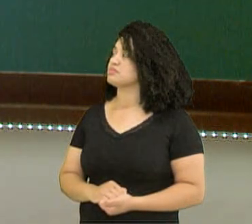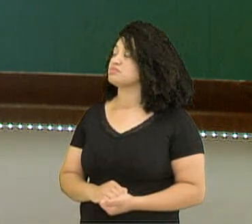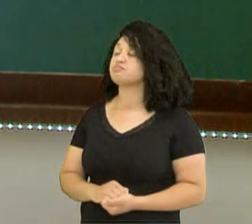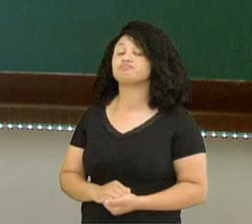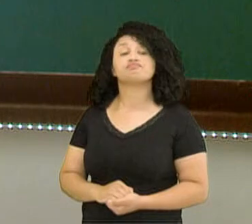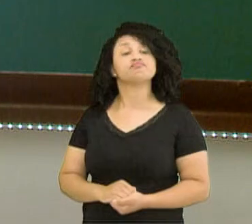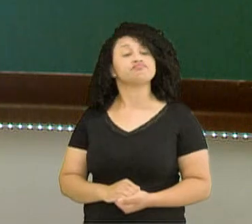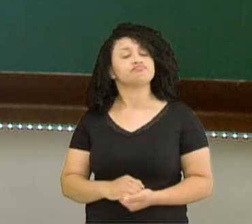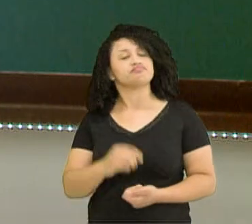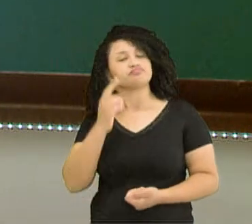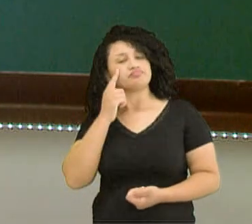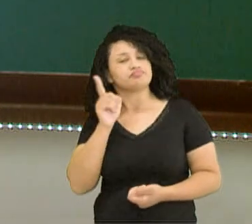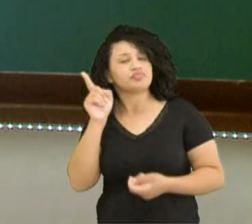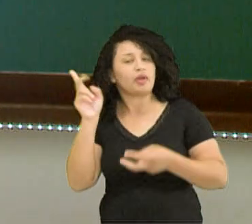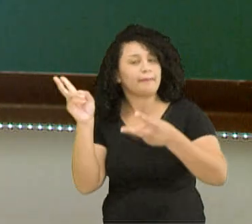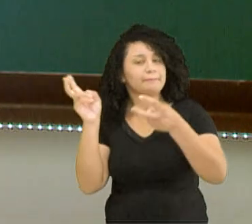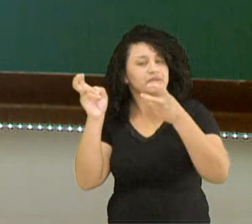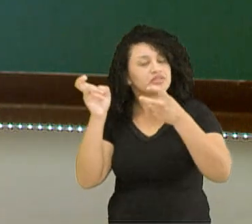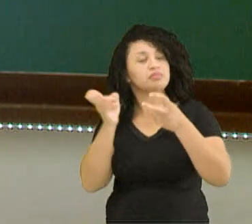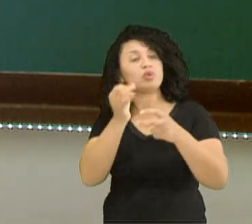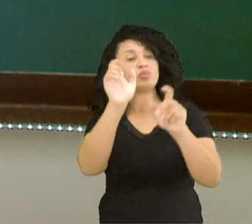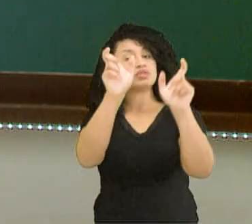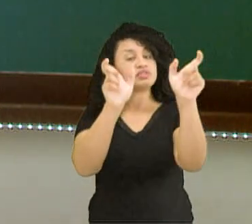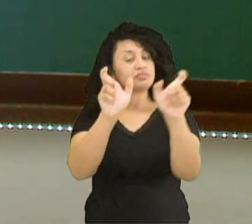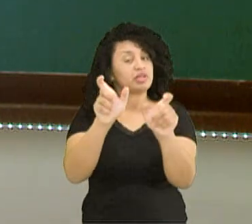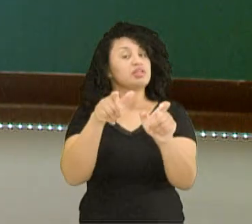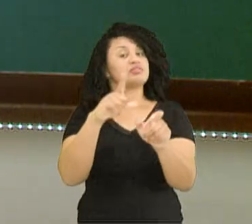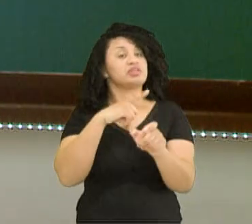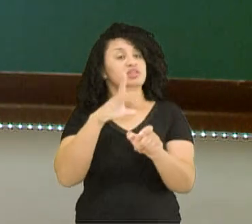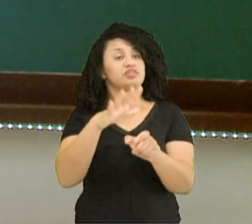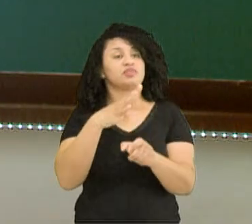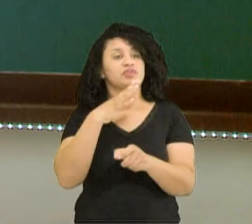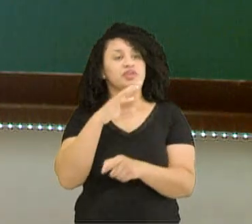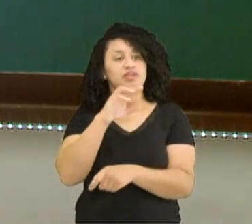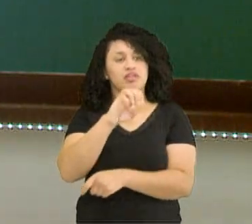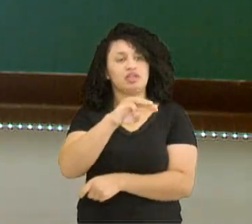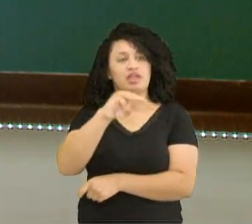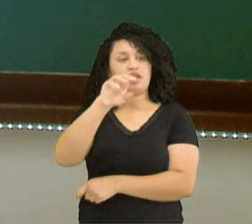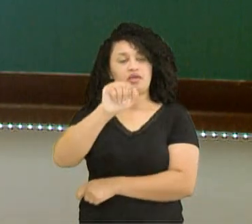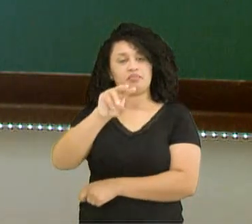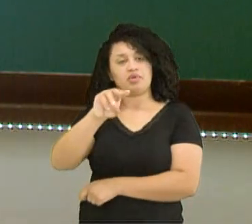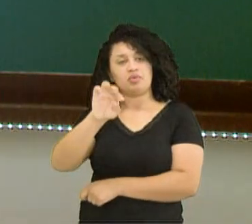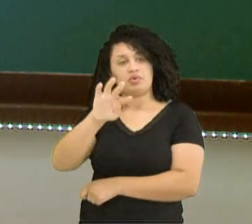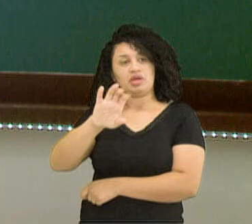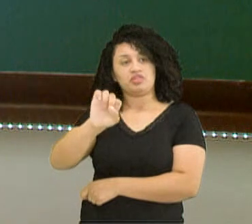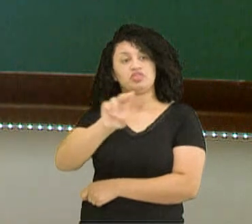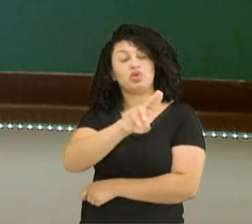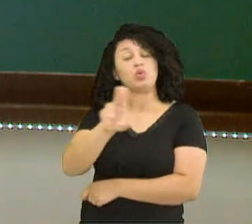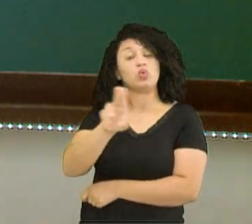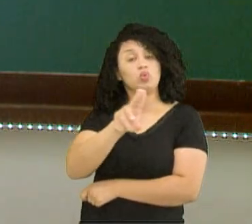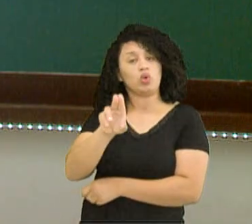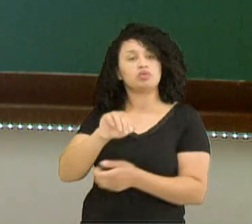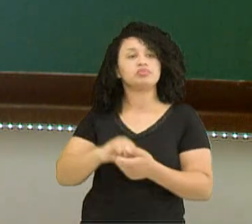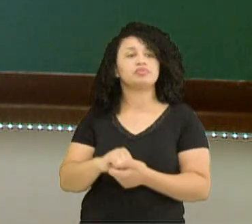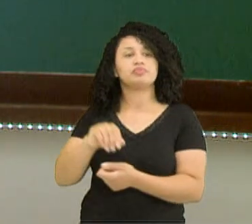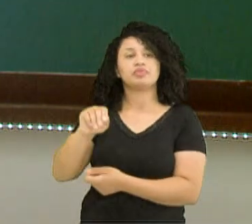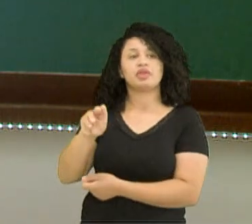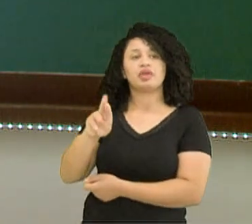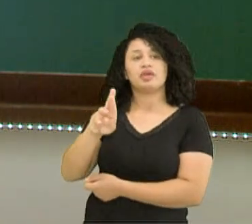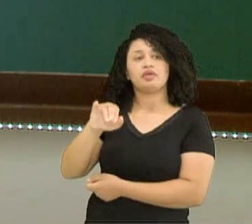olha quantas palavrinhas que eu tenho aqui que eu conheço. Emma Watson, nome dela. British, de onde ela